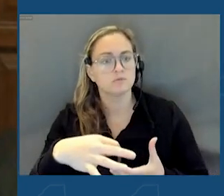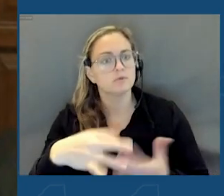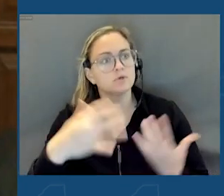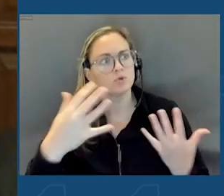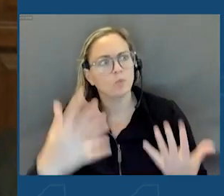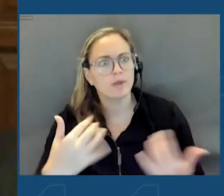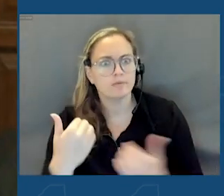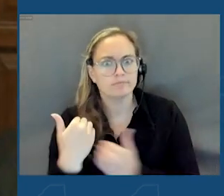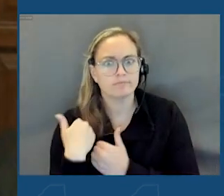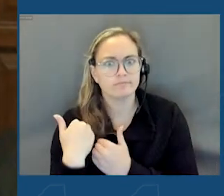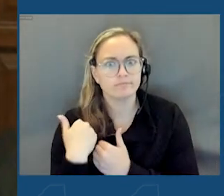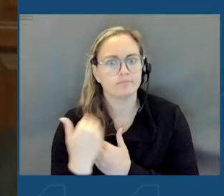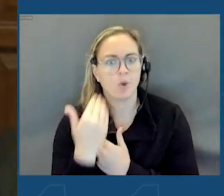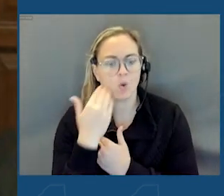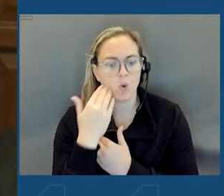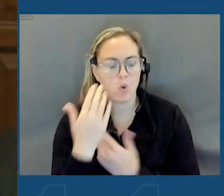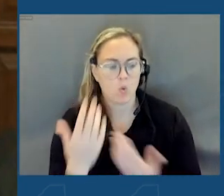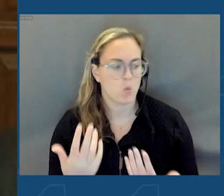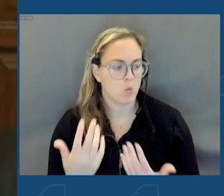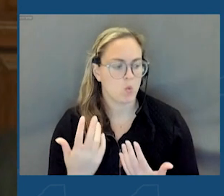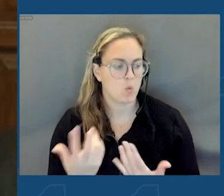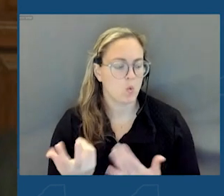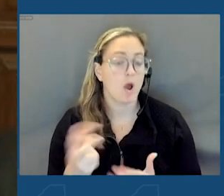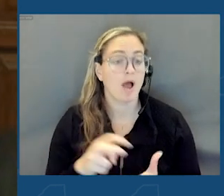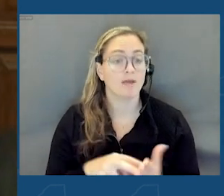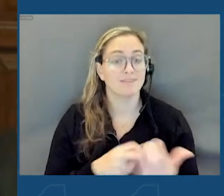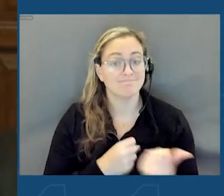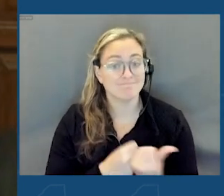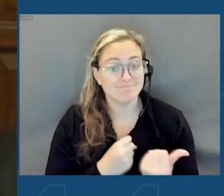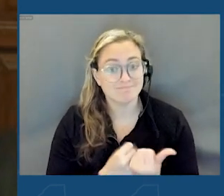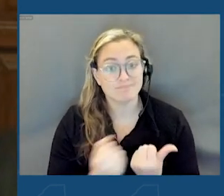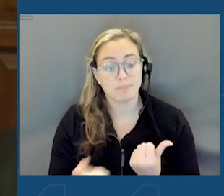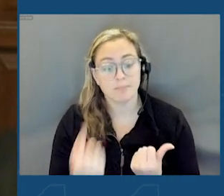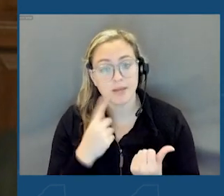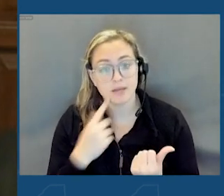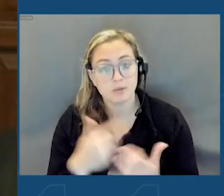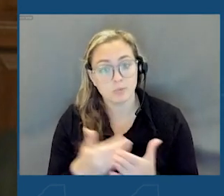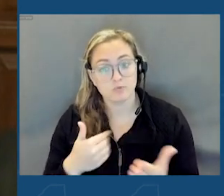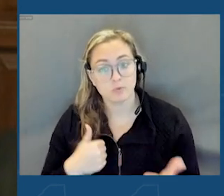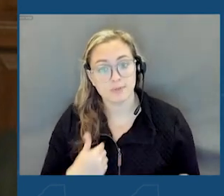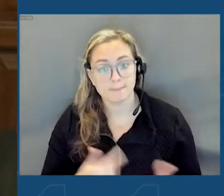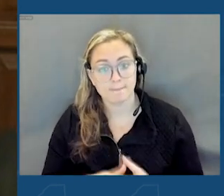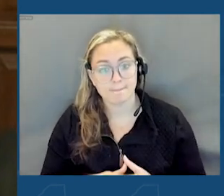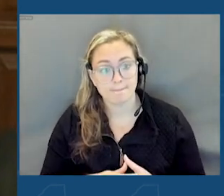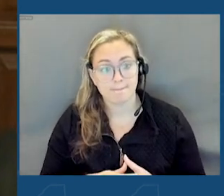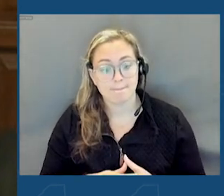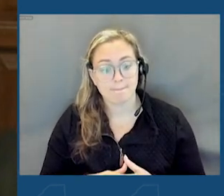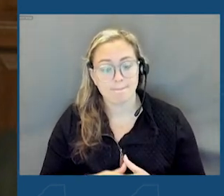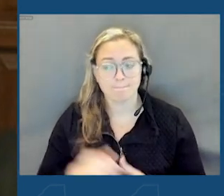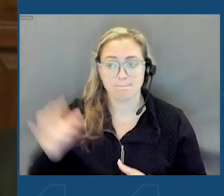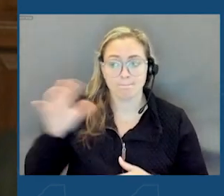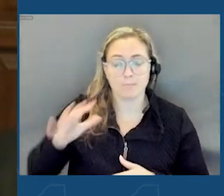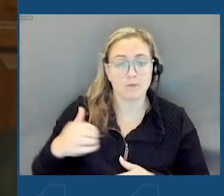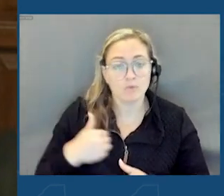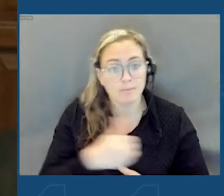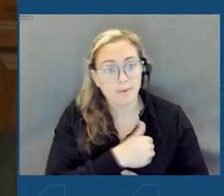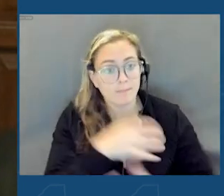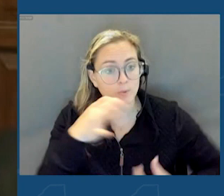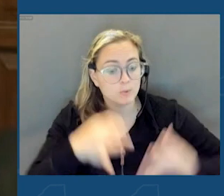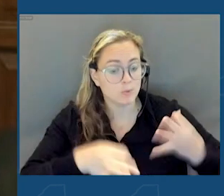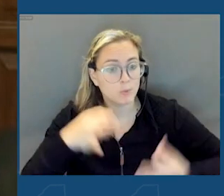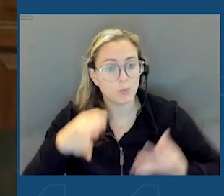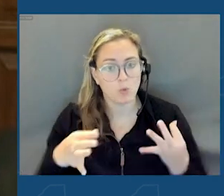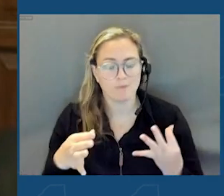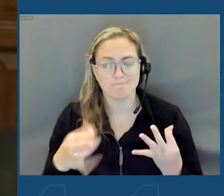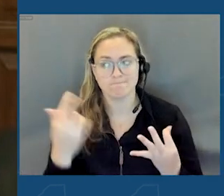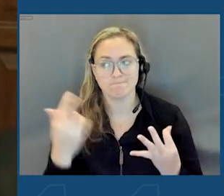that I also stand on the shoulders of many who came before me. previous members of this court have found themselves on the